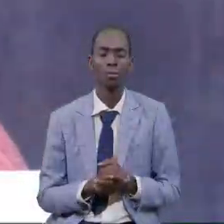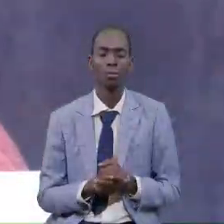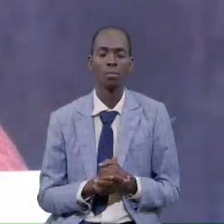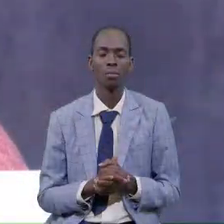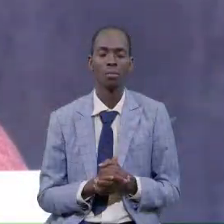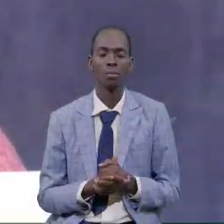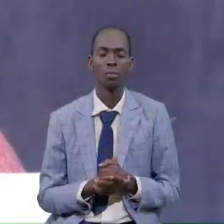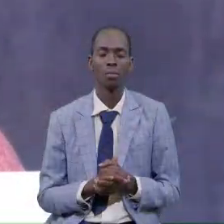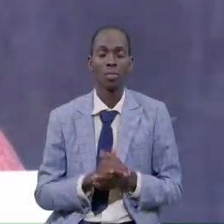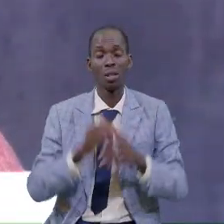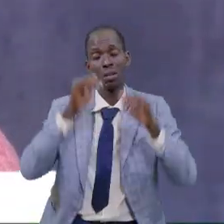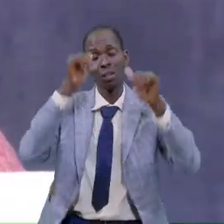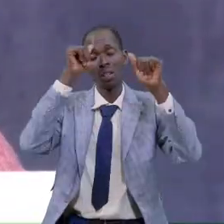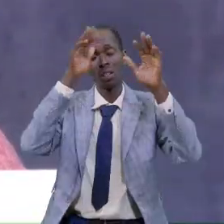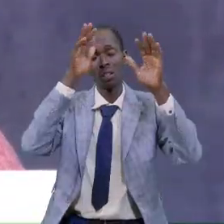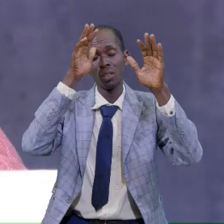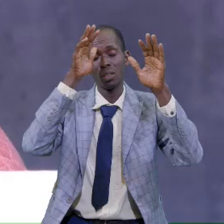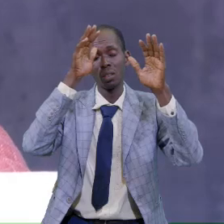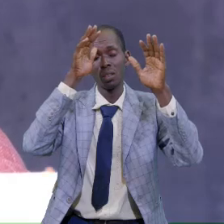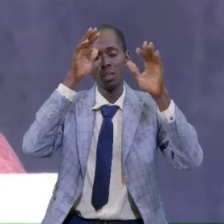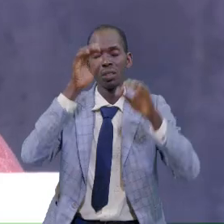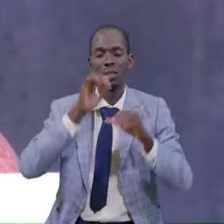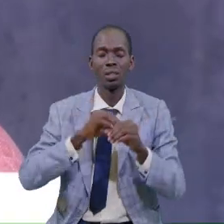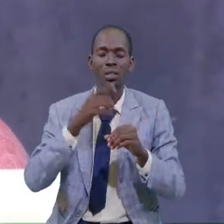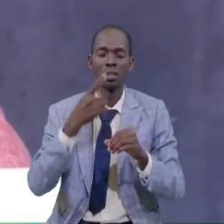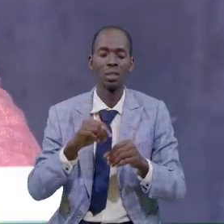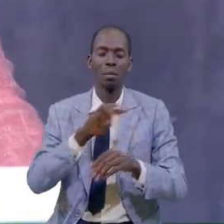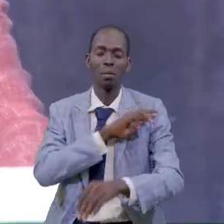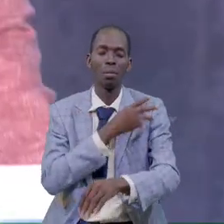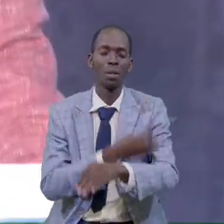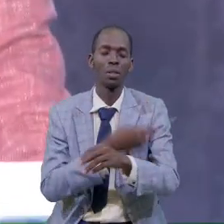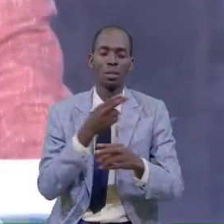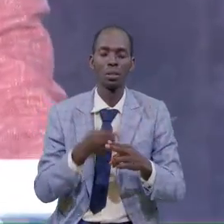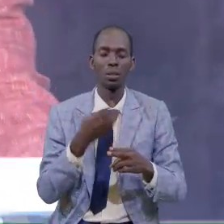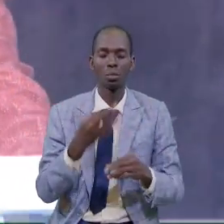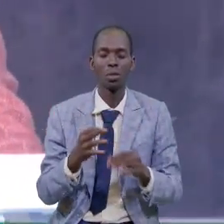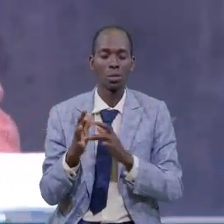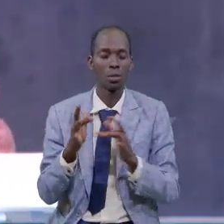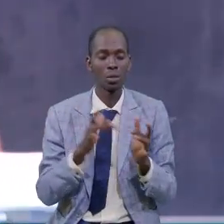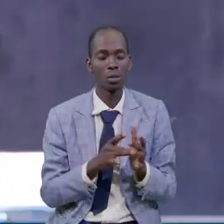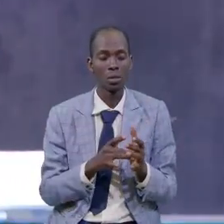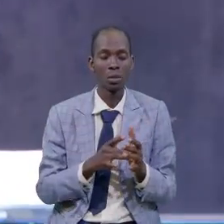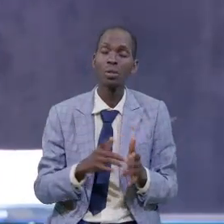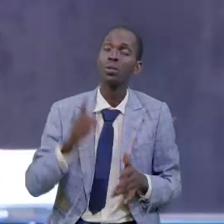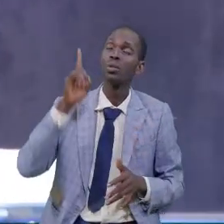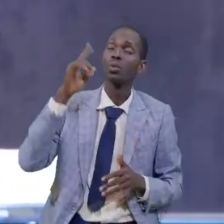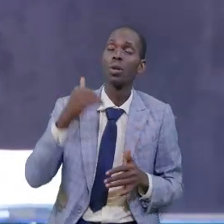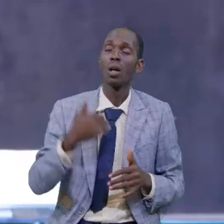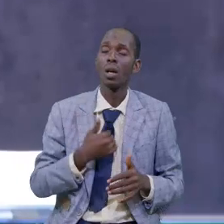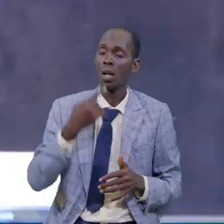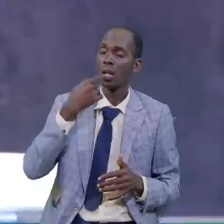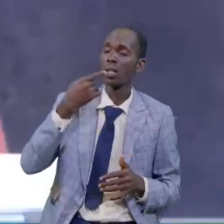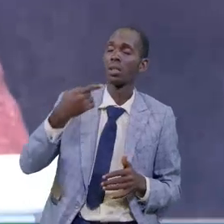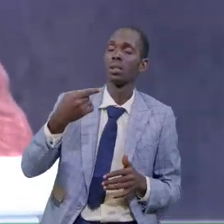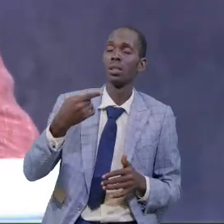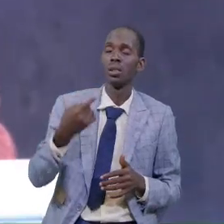Father, in the mighty name of Jesus, you have said, whosoever comes,